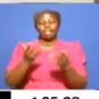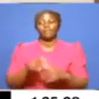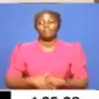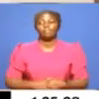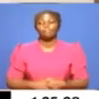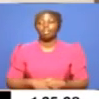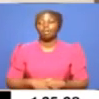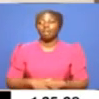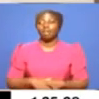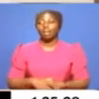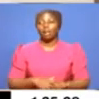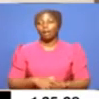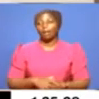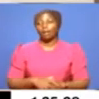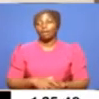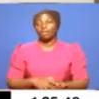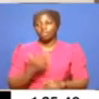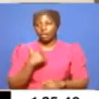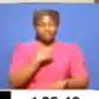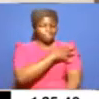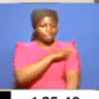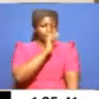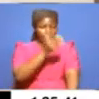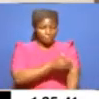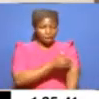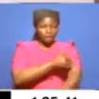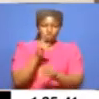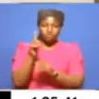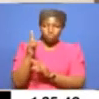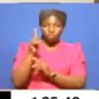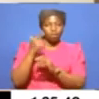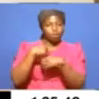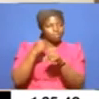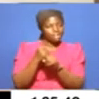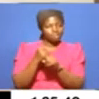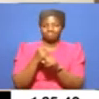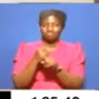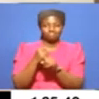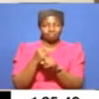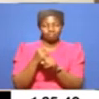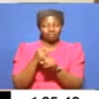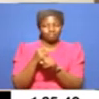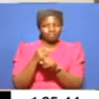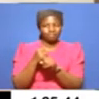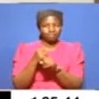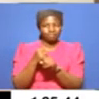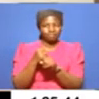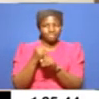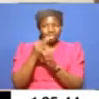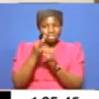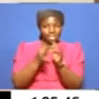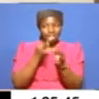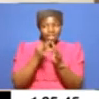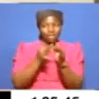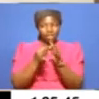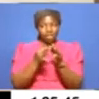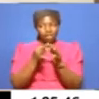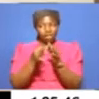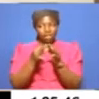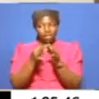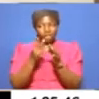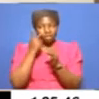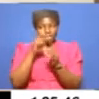really the power of legislation is really in the first 2 or 3 years, and that, you know, if you don't see a societal shift